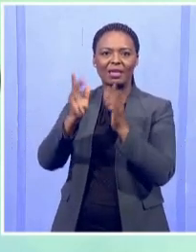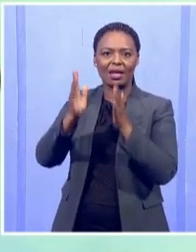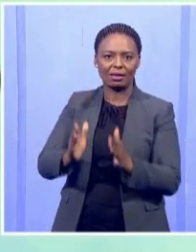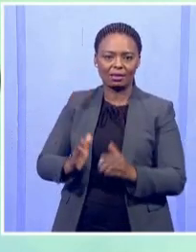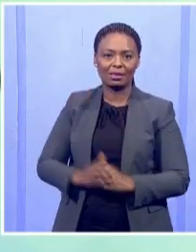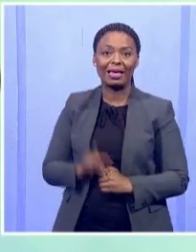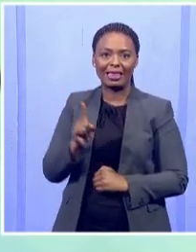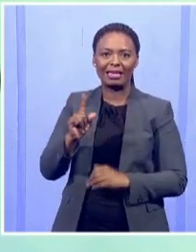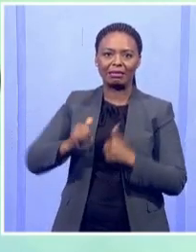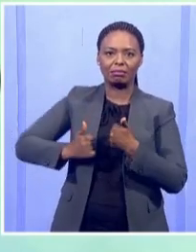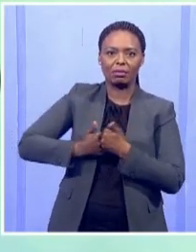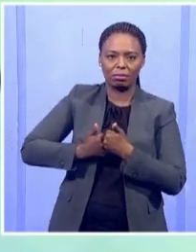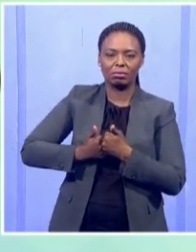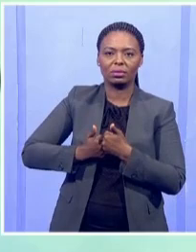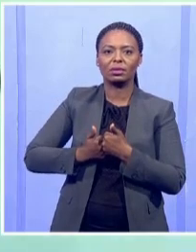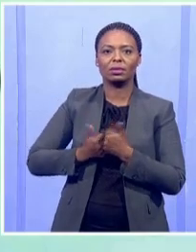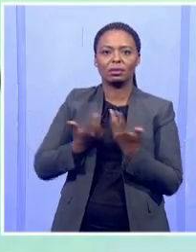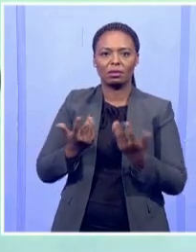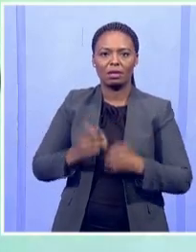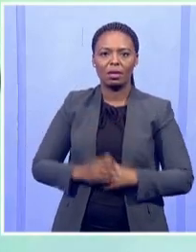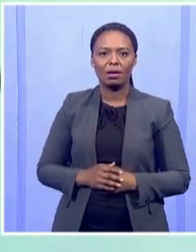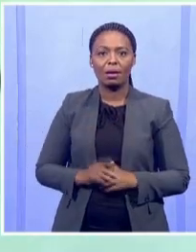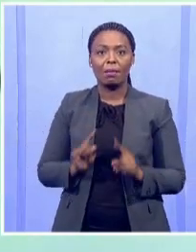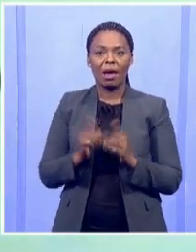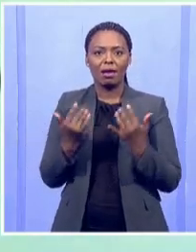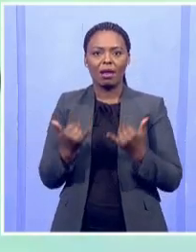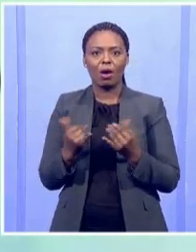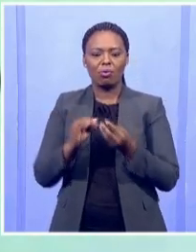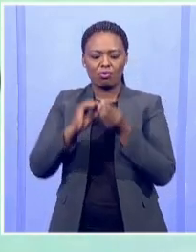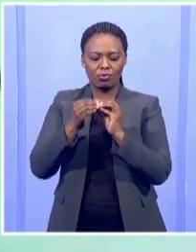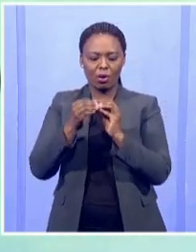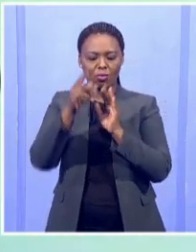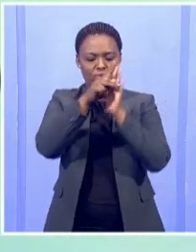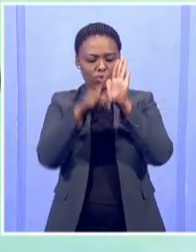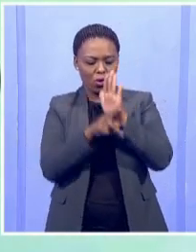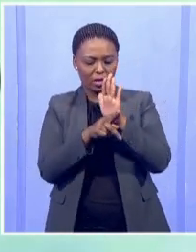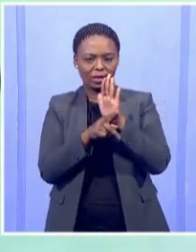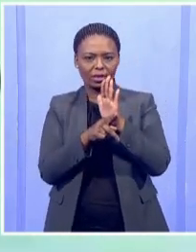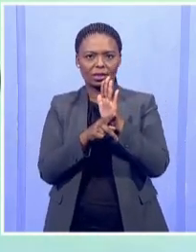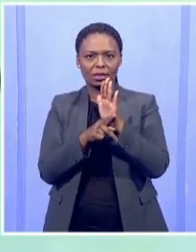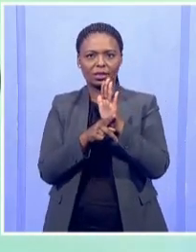current policy in what is called